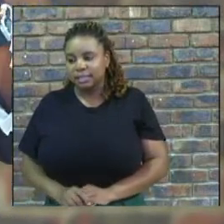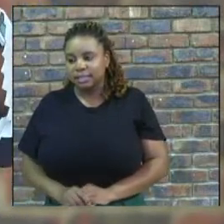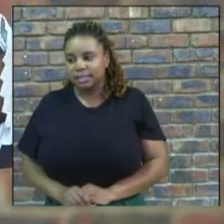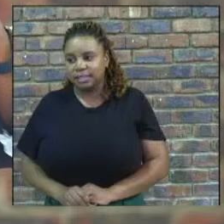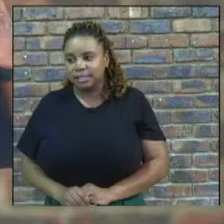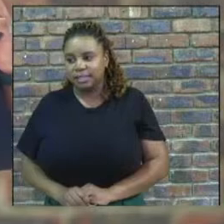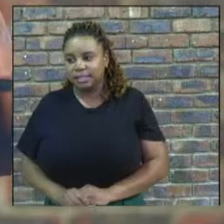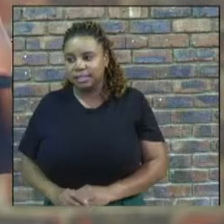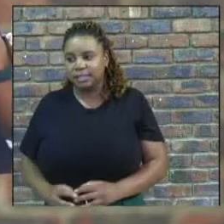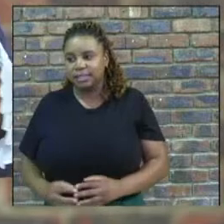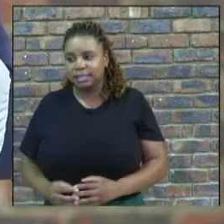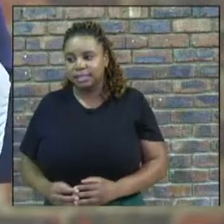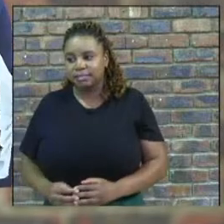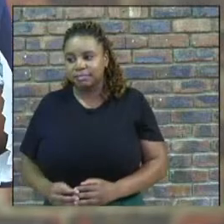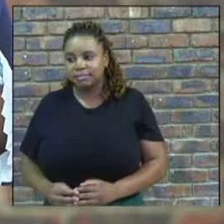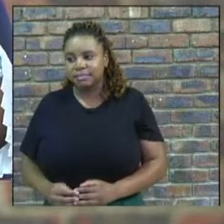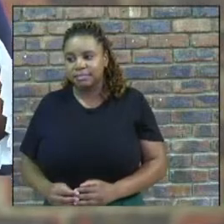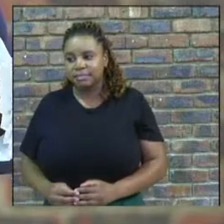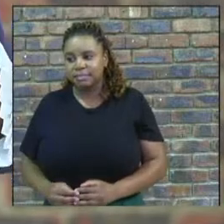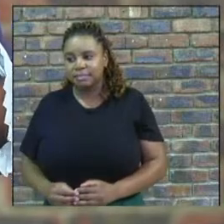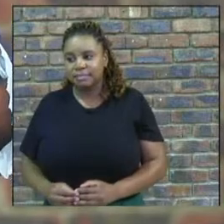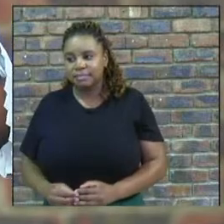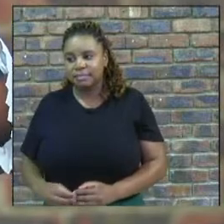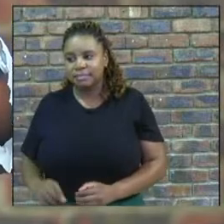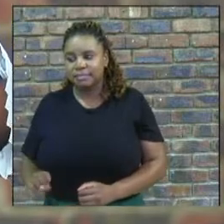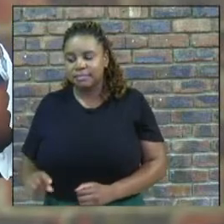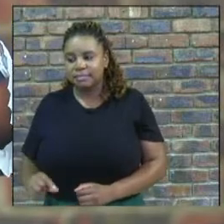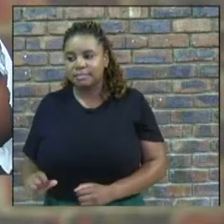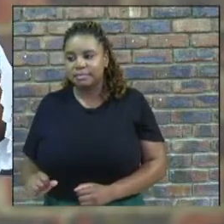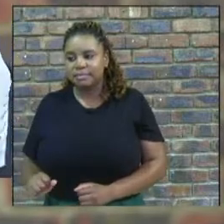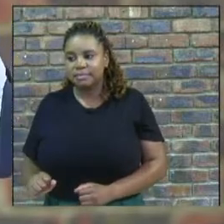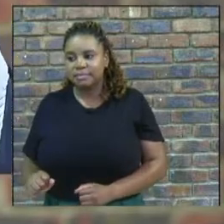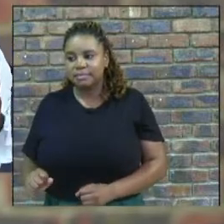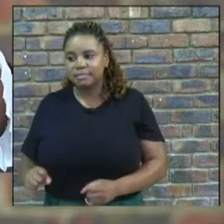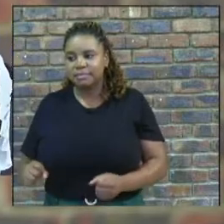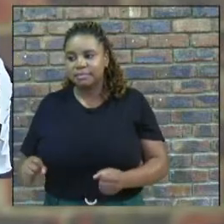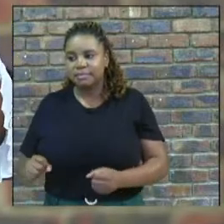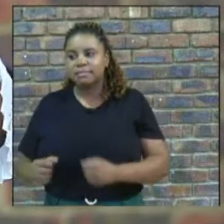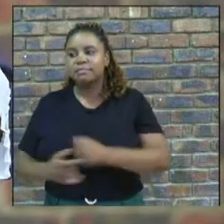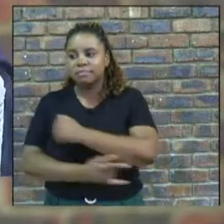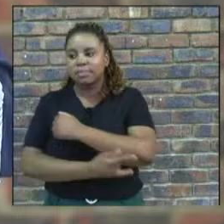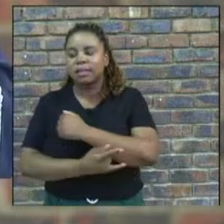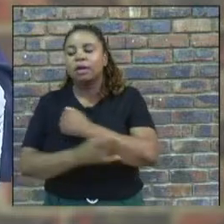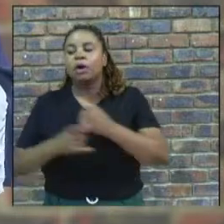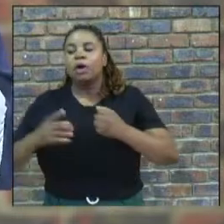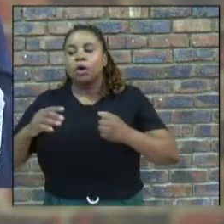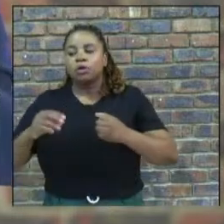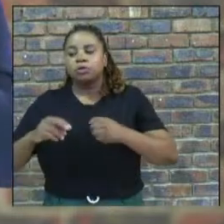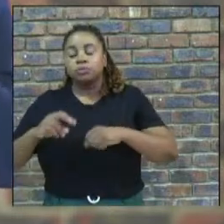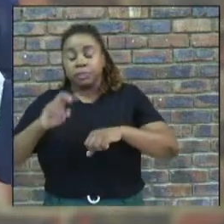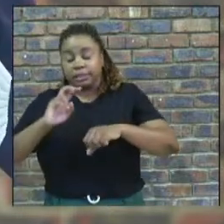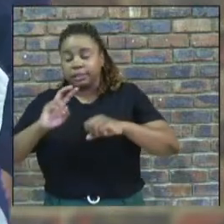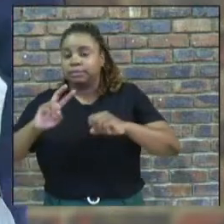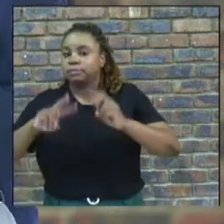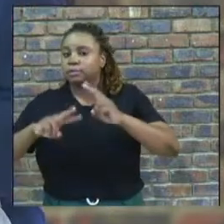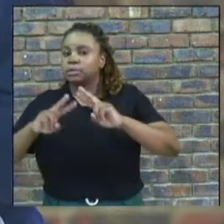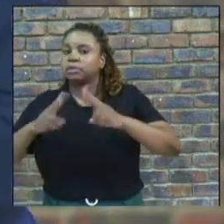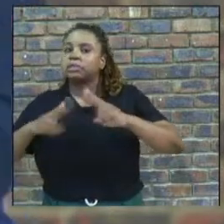go na le shale gas ko the Karoo. Ba bua ka lona letlapa le le tshwantseng le piwe le ntshe gas.